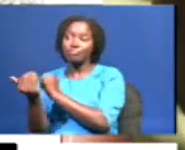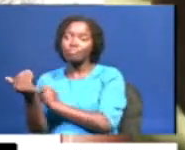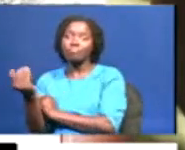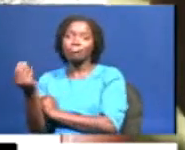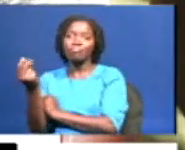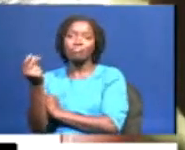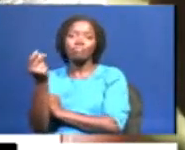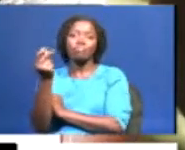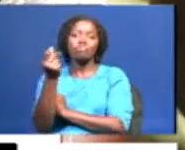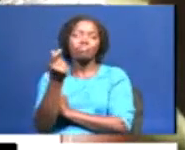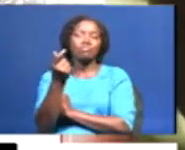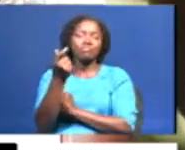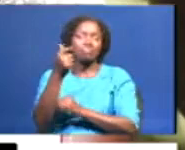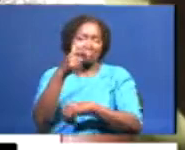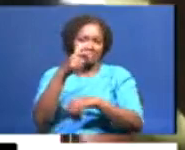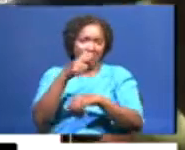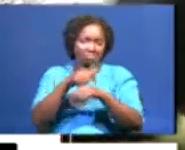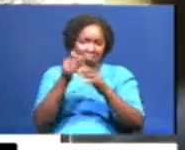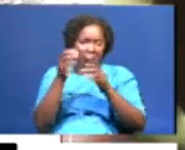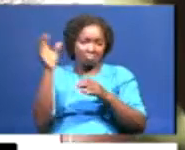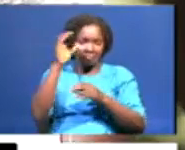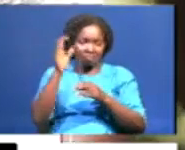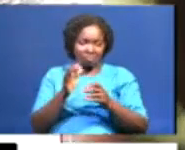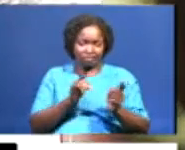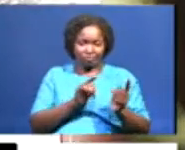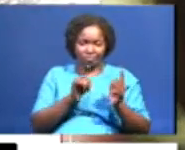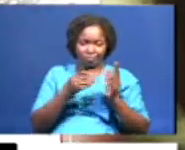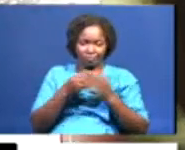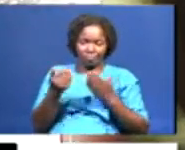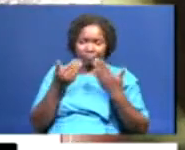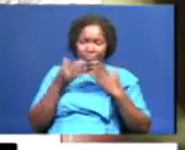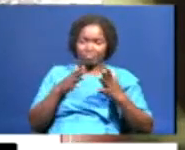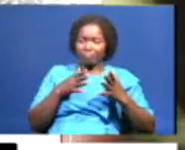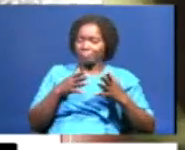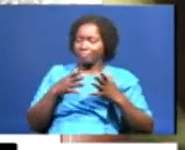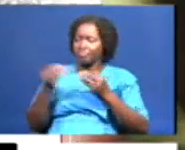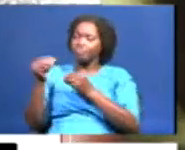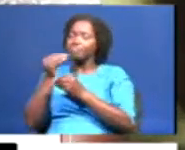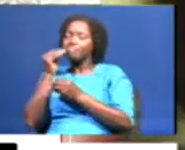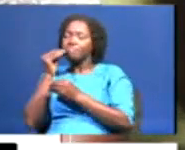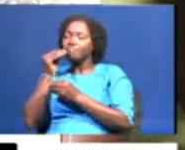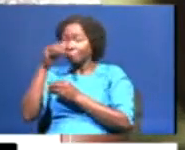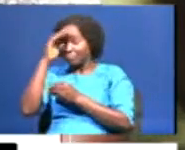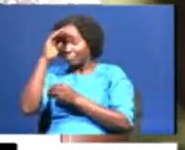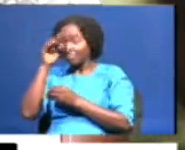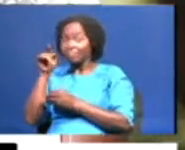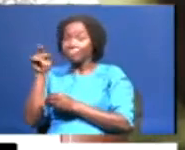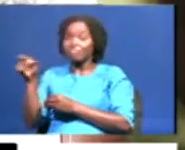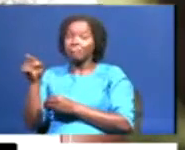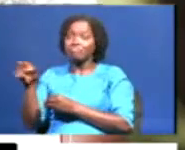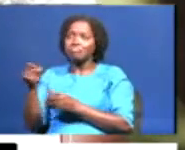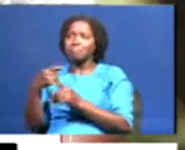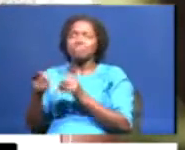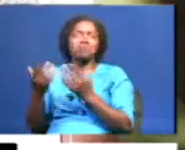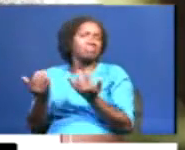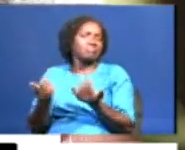mutu akikuja anunue habebe akatumie nyumbani au pale nyingine. Lakini imekuwa